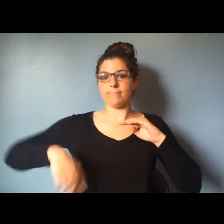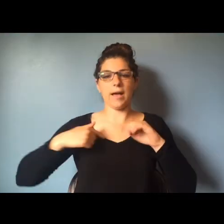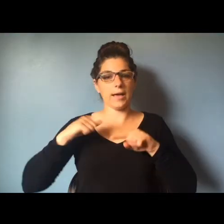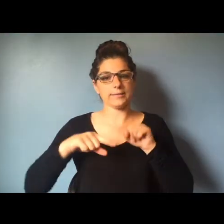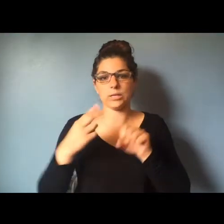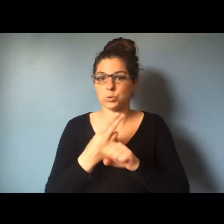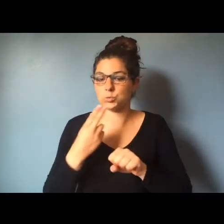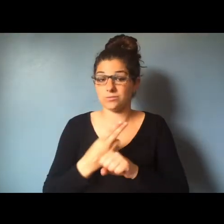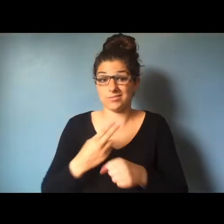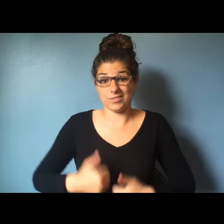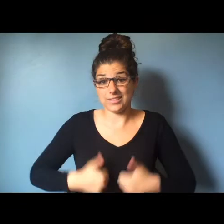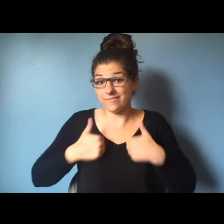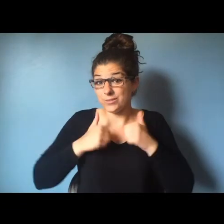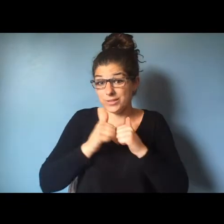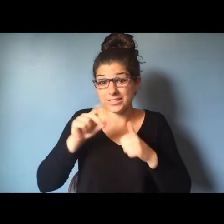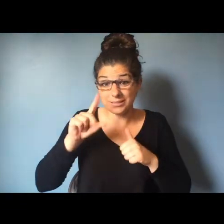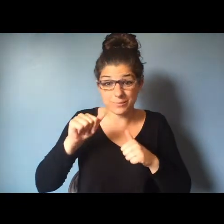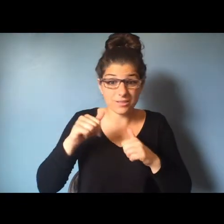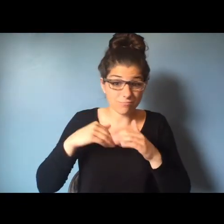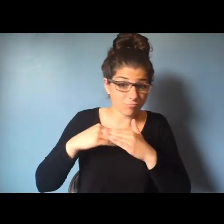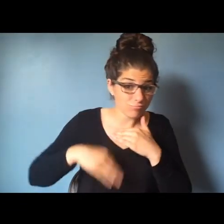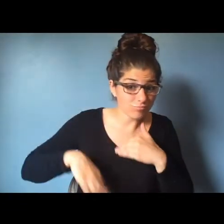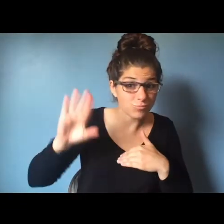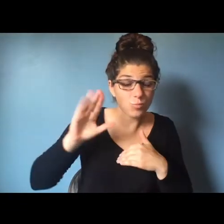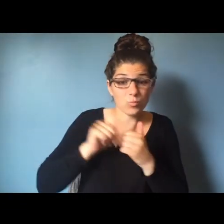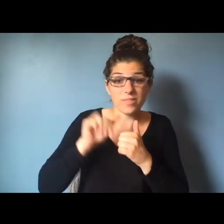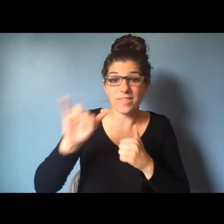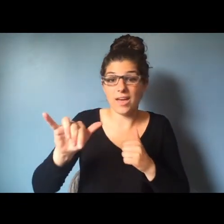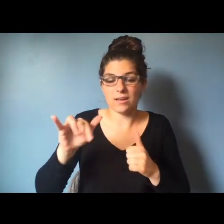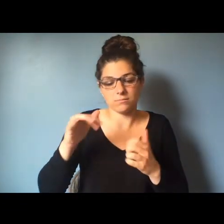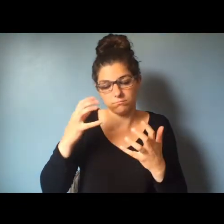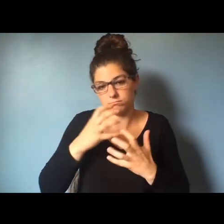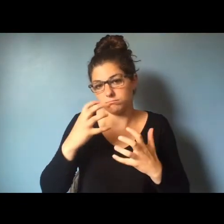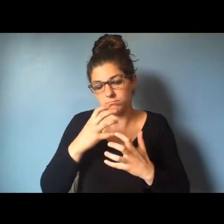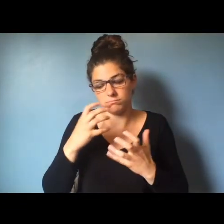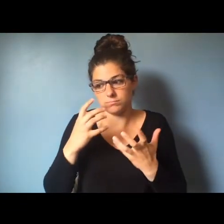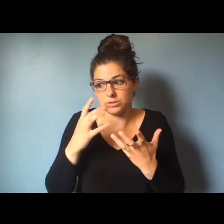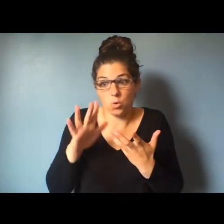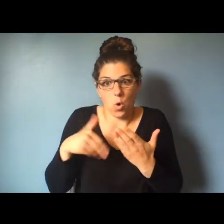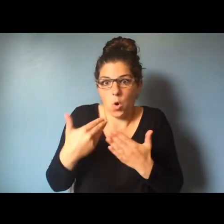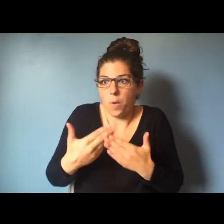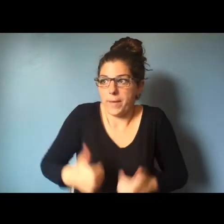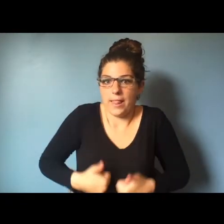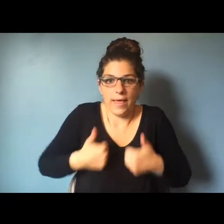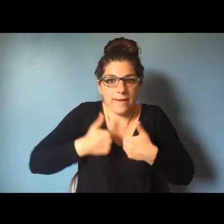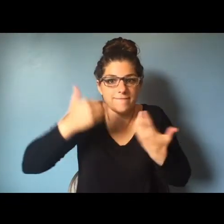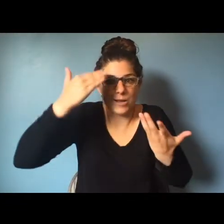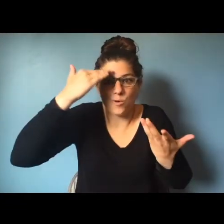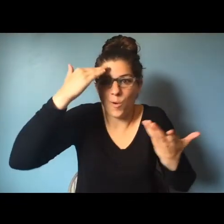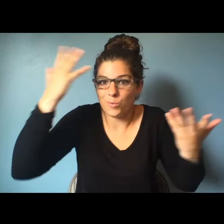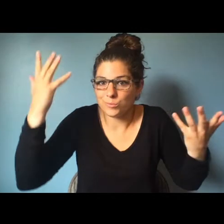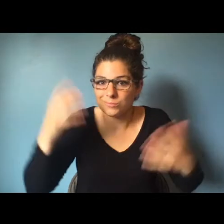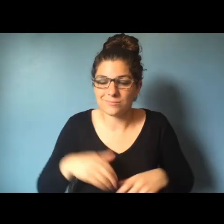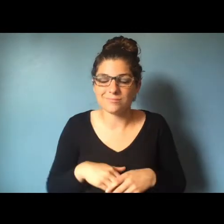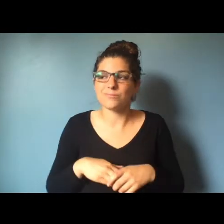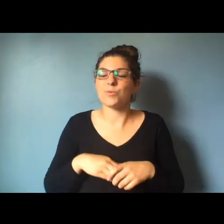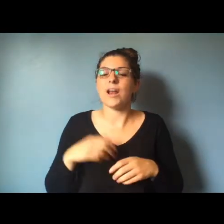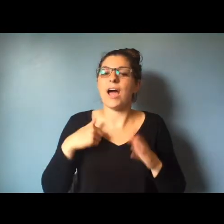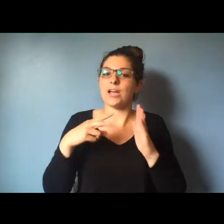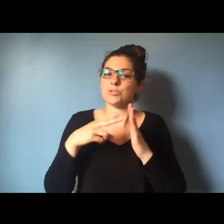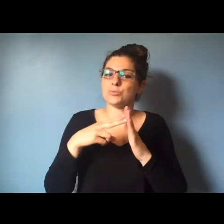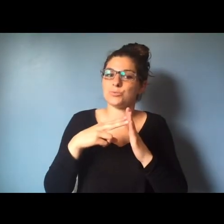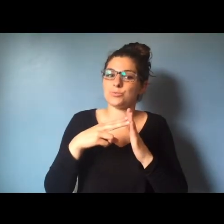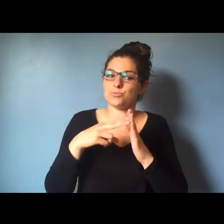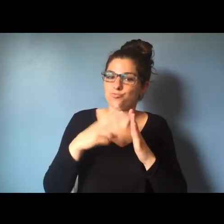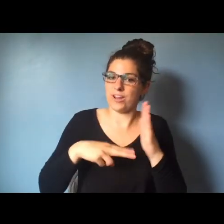So living with a disability, growing up with a disability is pretty much all I know. When I read